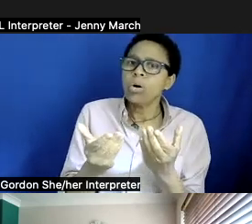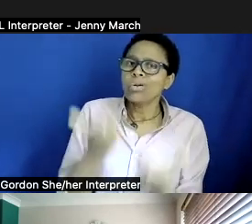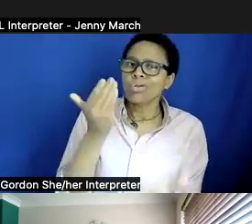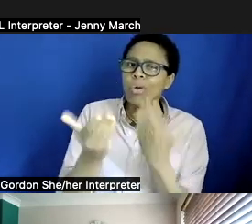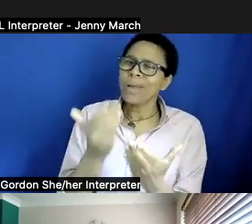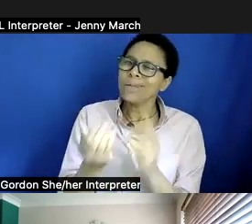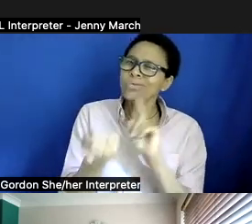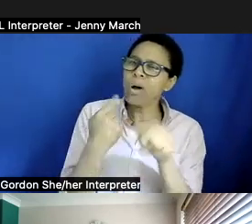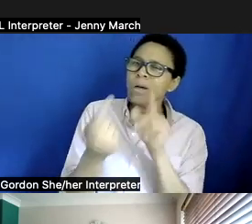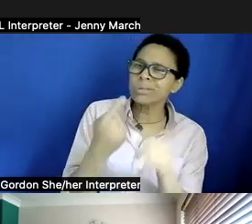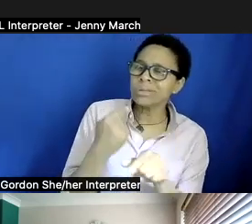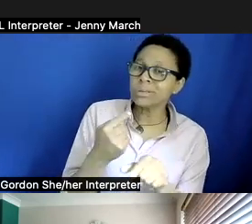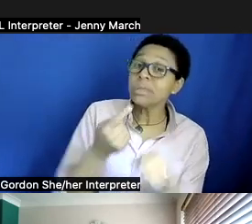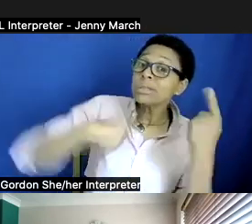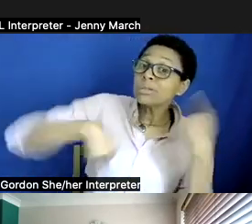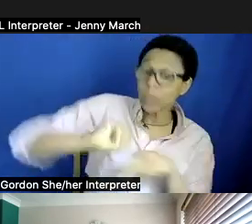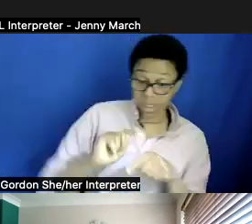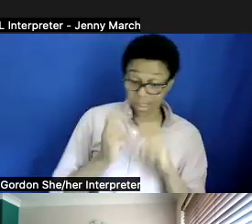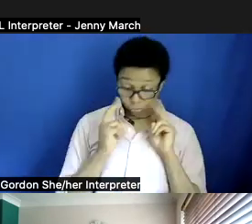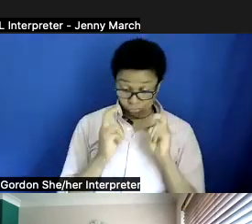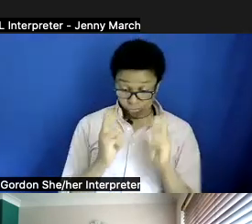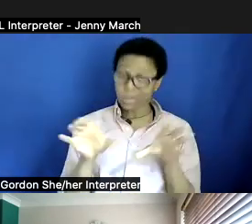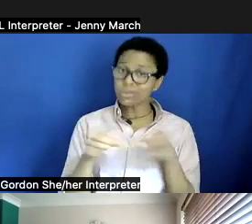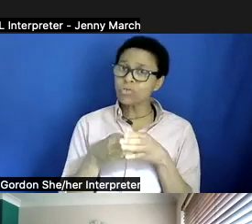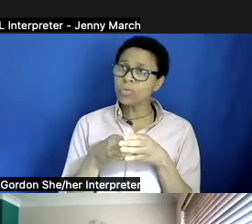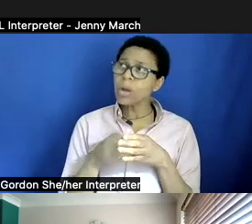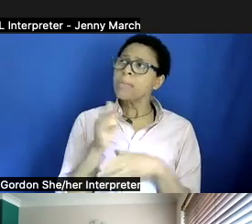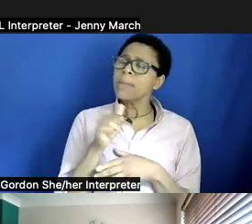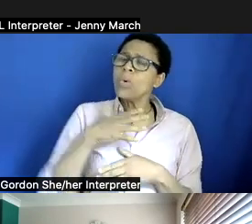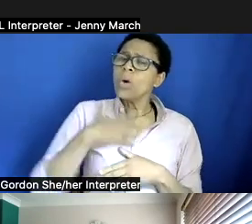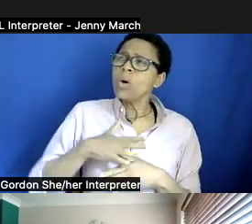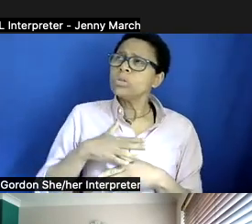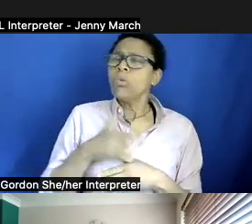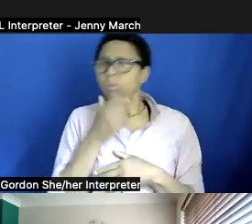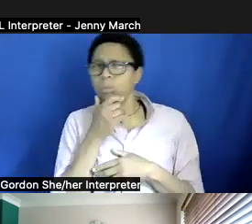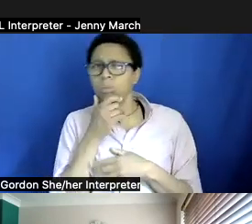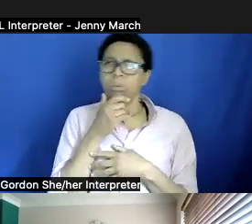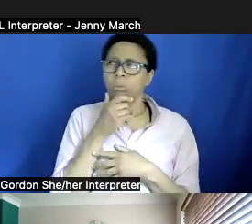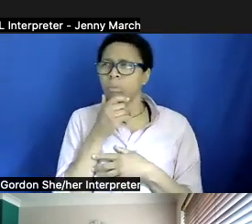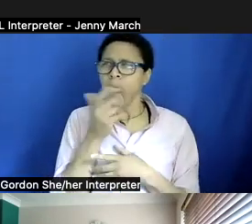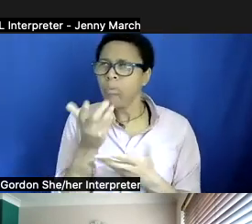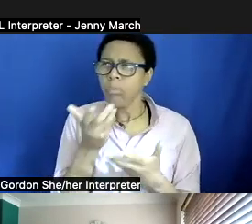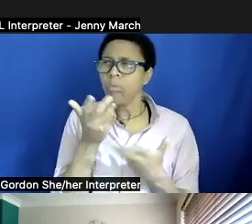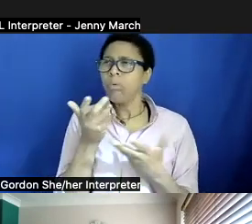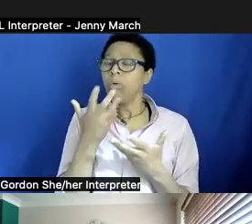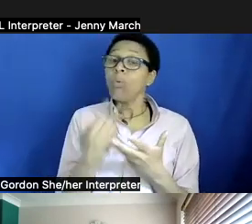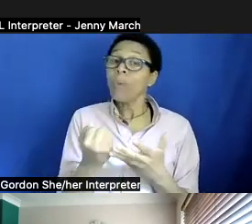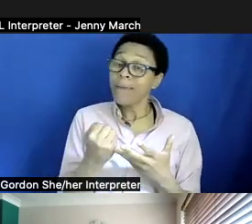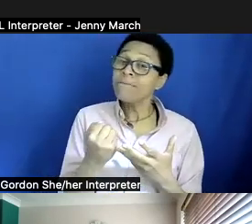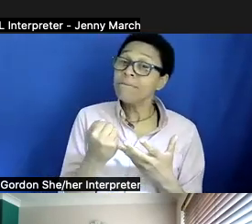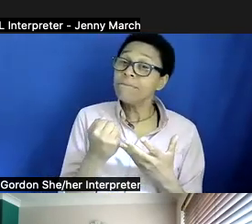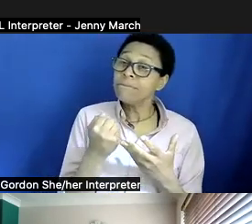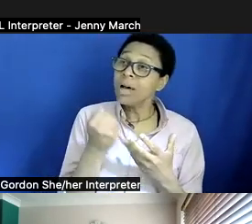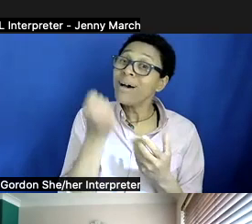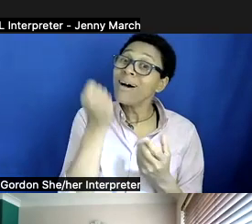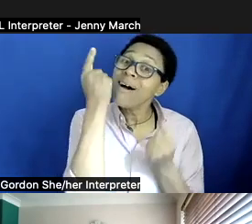a research group later on, that might come in very important in terms of how we actually tackle and unpick the idea